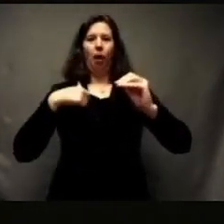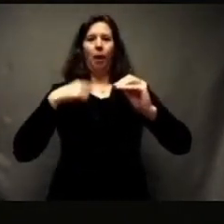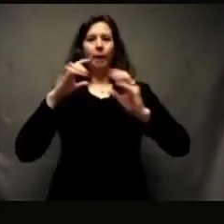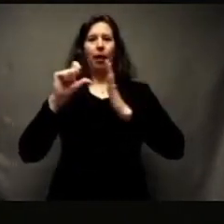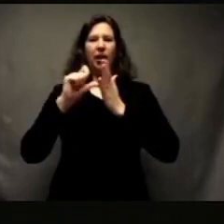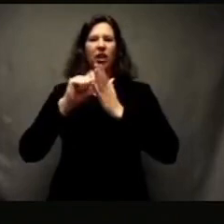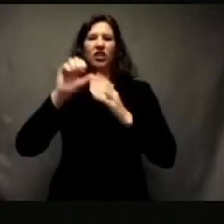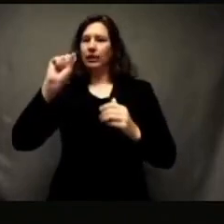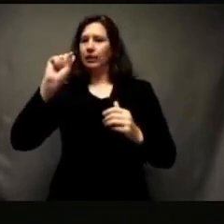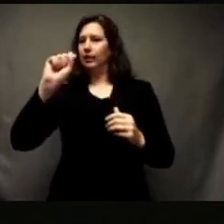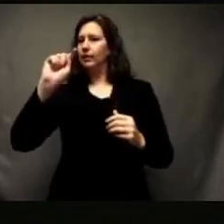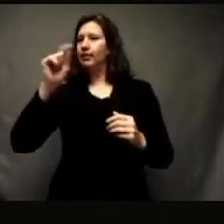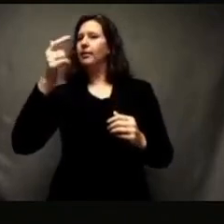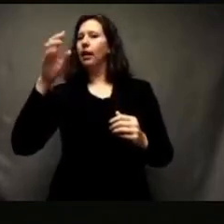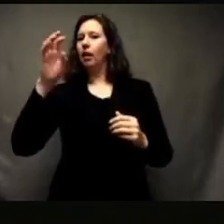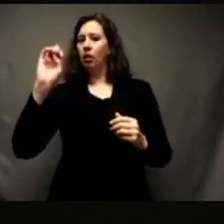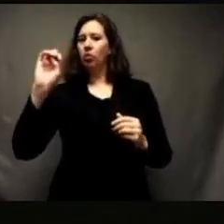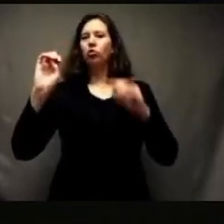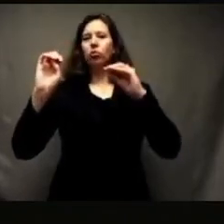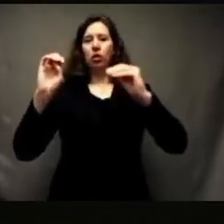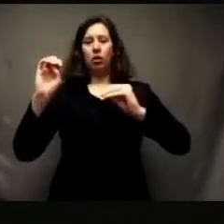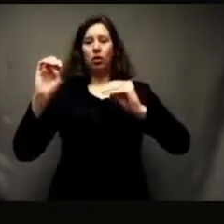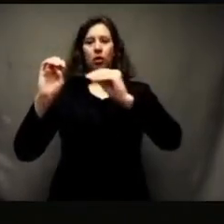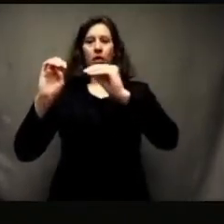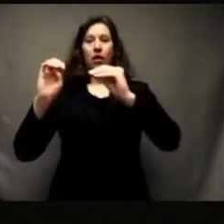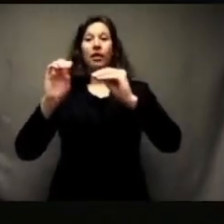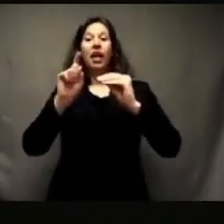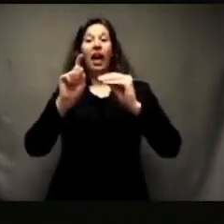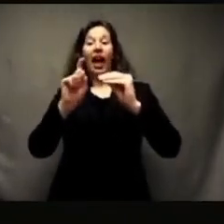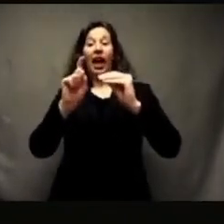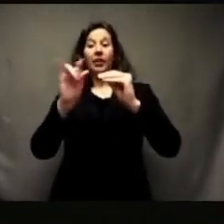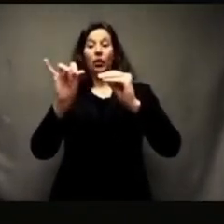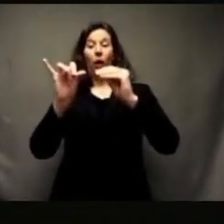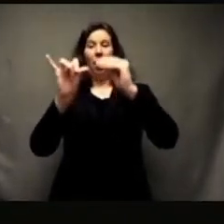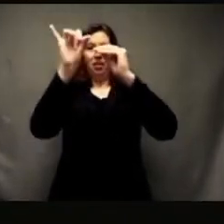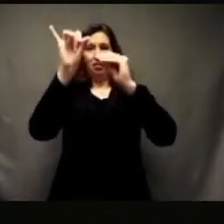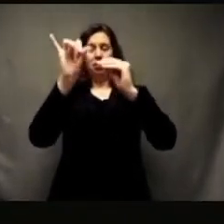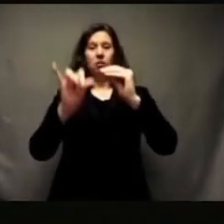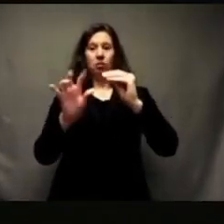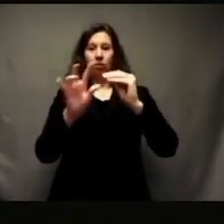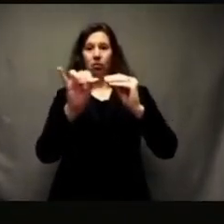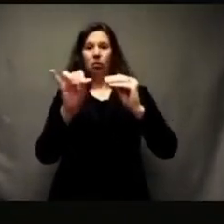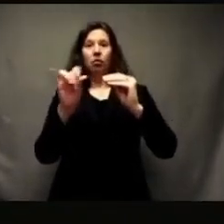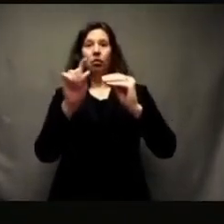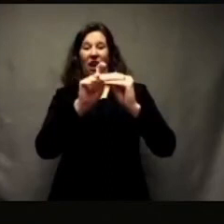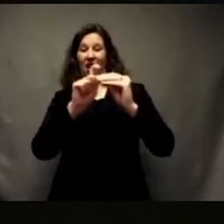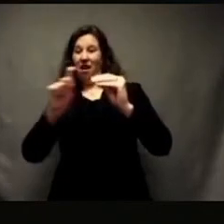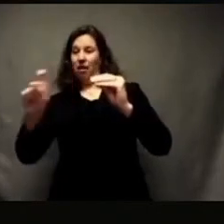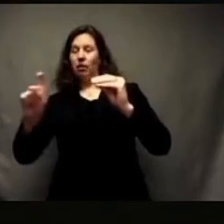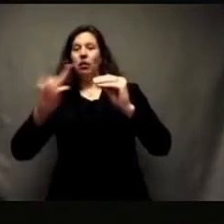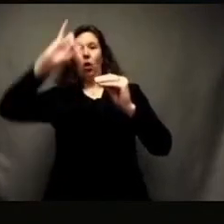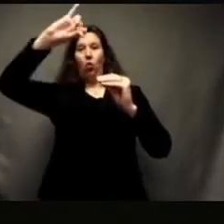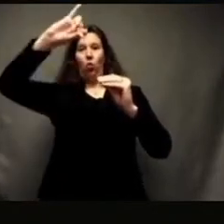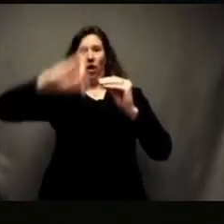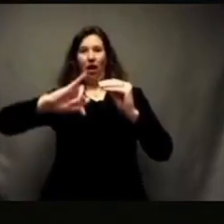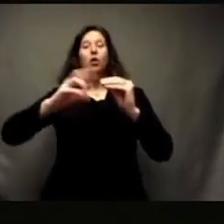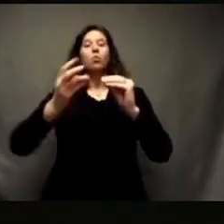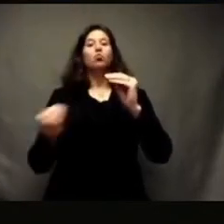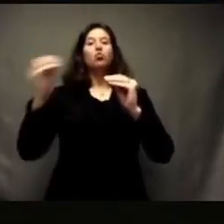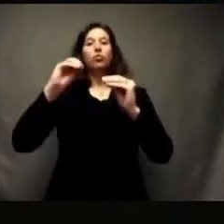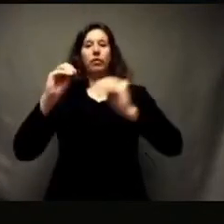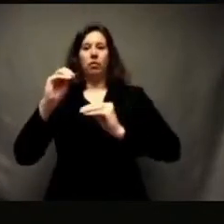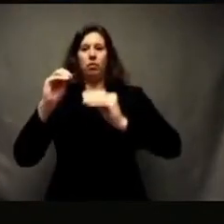can notice that the X and Y coordinates change as I move them and shift them around. And I'm also going to make them a